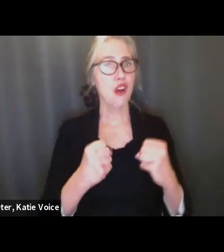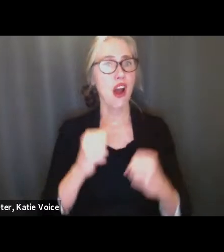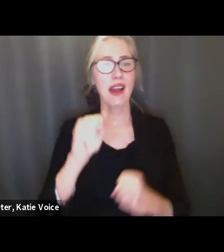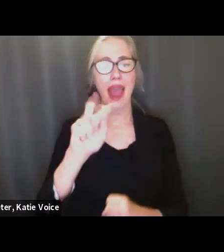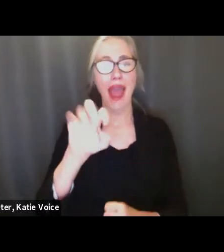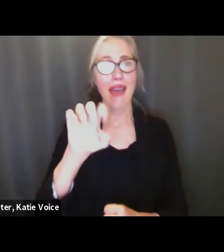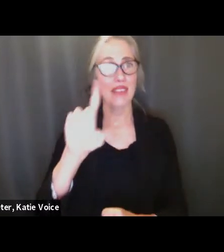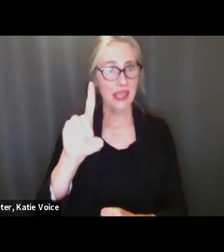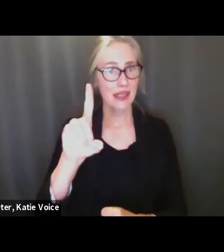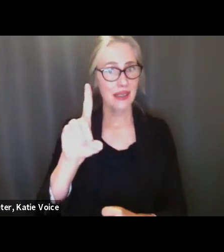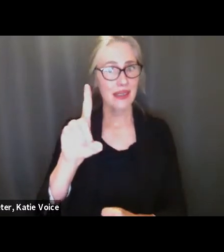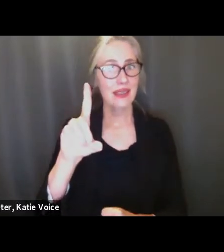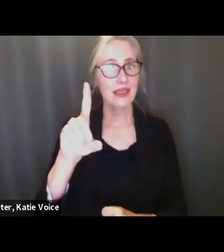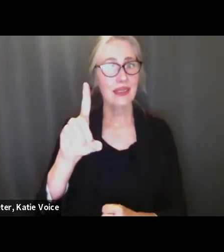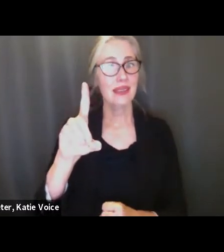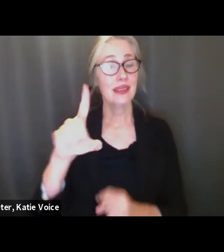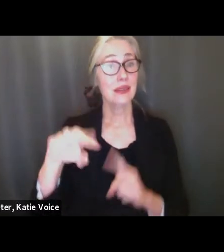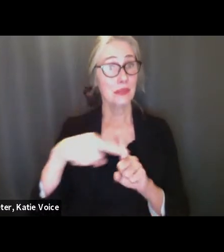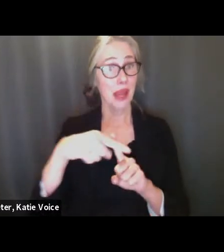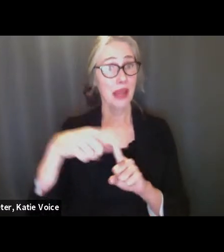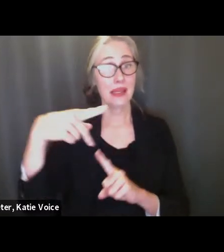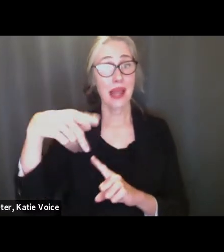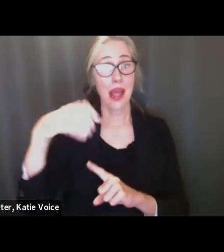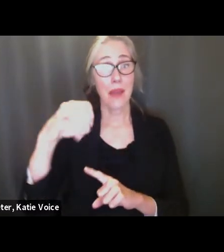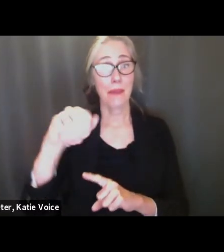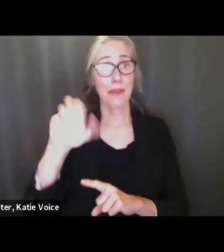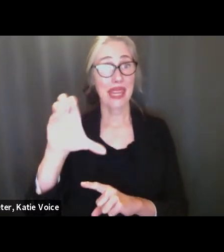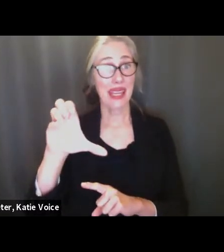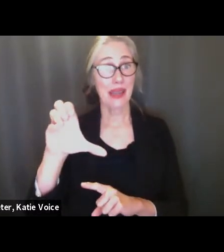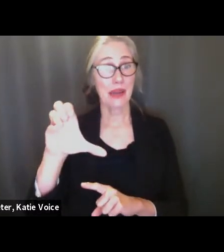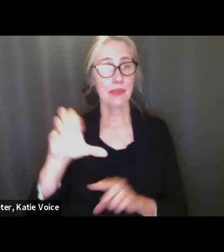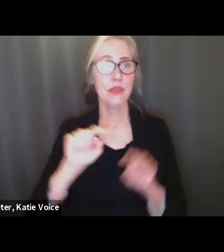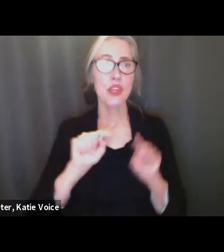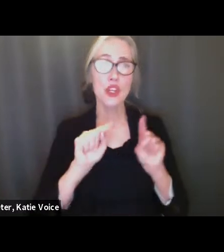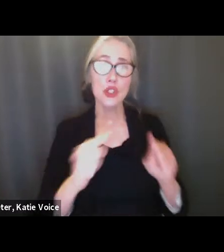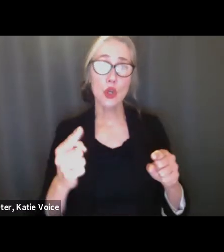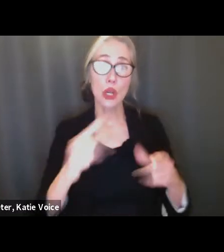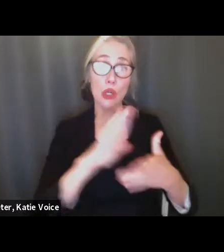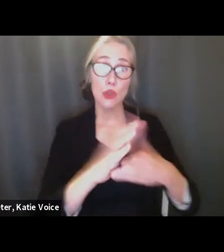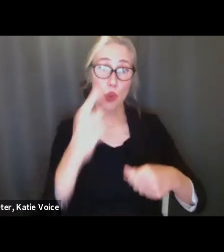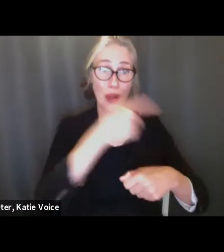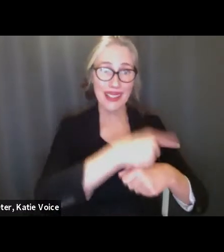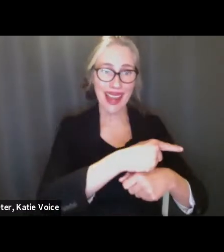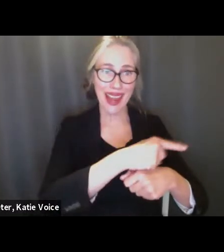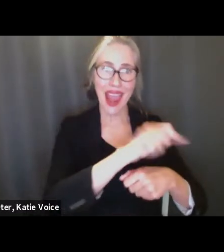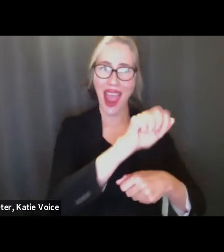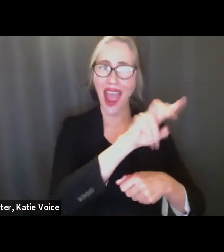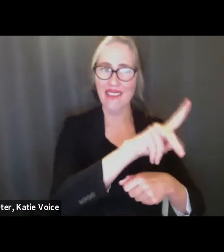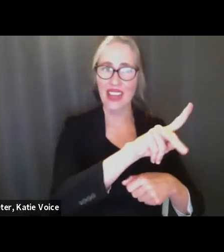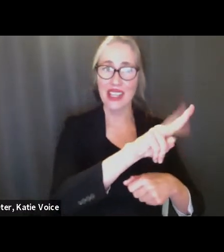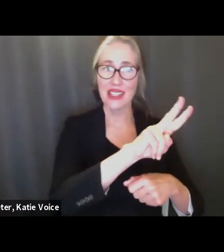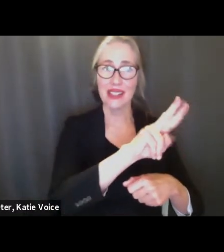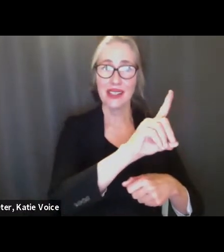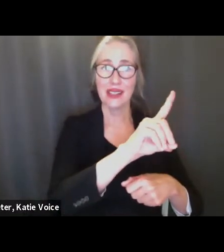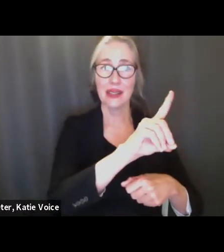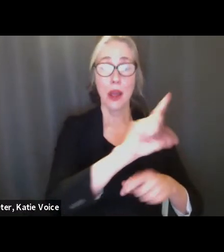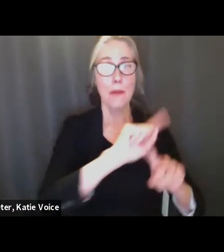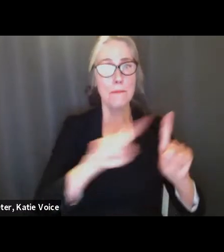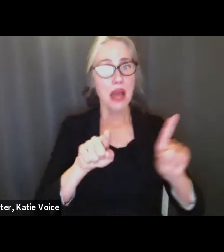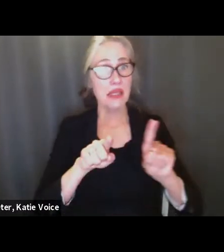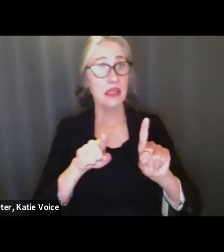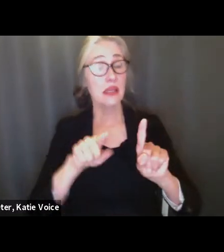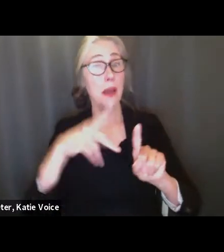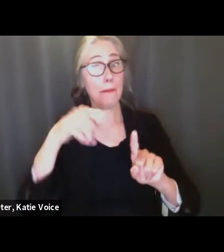programs. AVID is happening during the school day, but the PEAK is the true wraparound. Again, very similar to